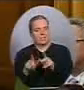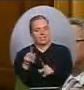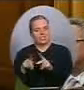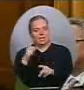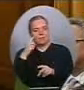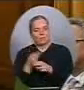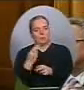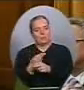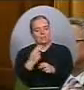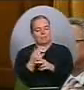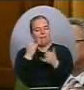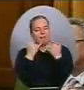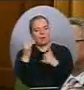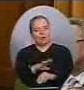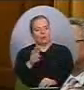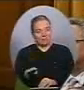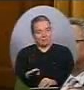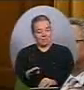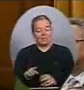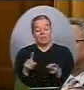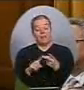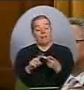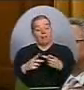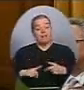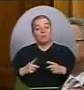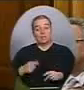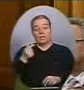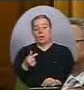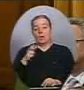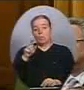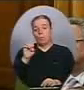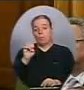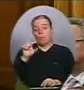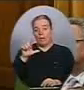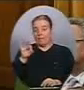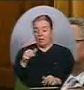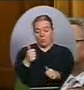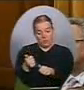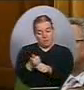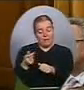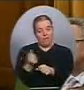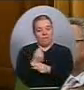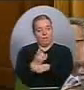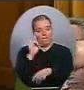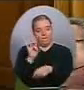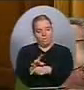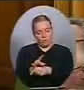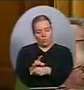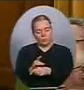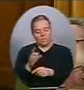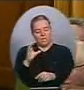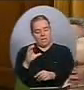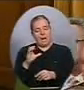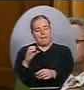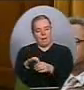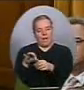from Guelph then did, Mr. Speaker, is conduct a phony robocall that broke the CRTC regulation, broke Elections Canada